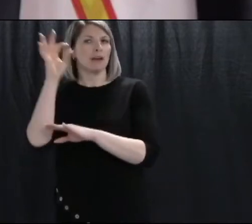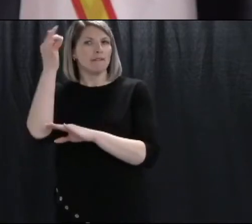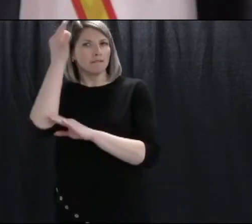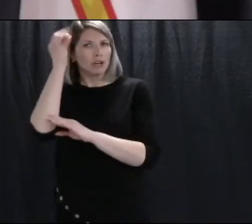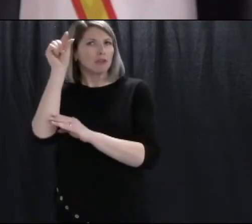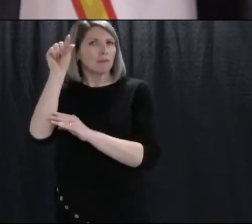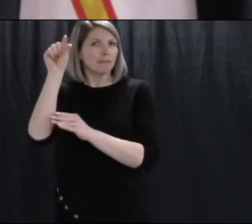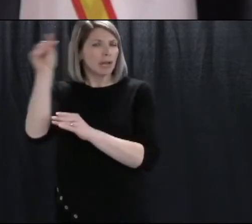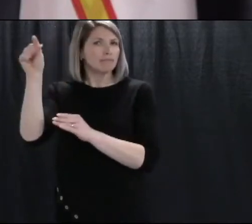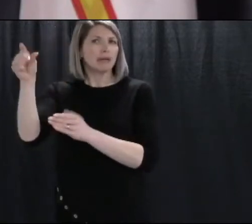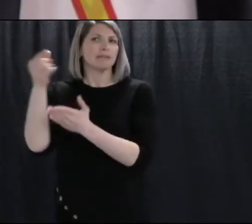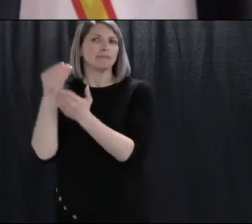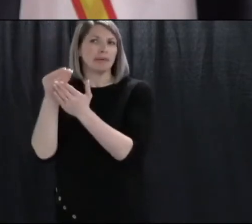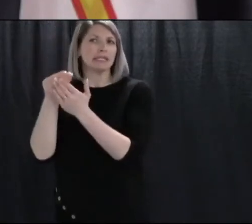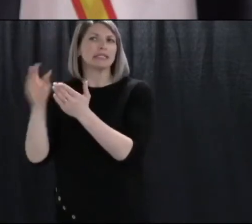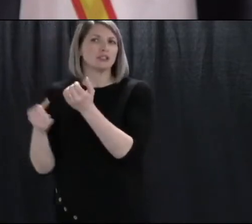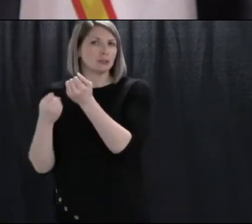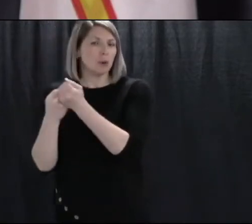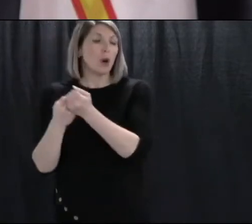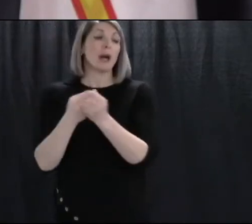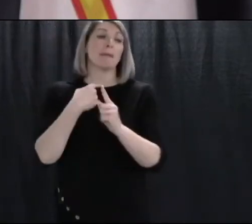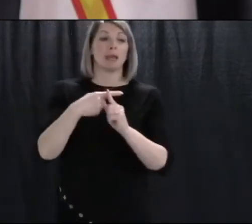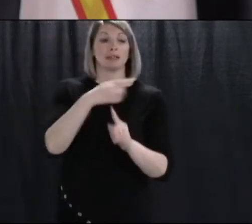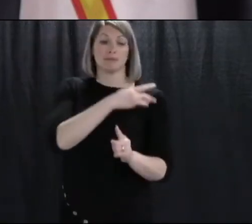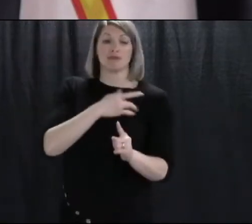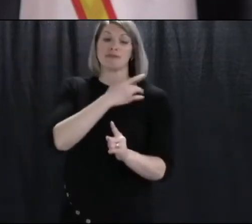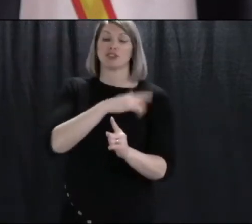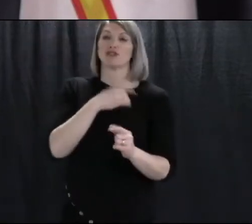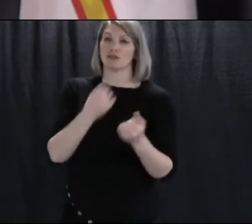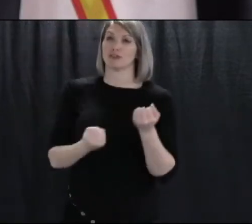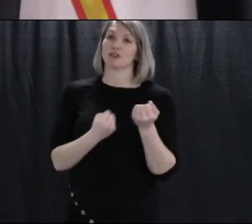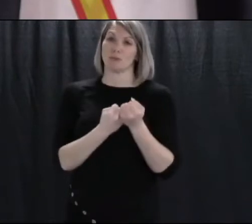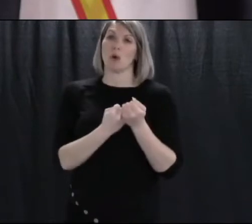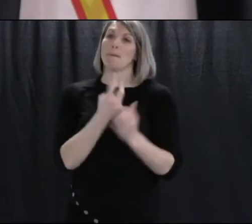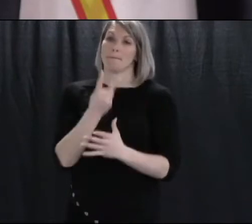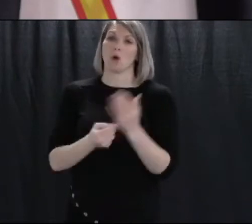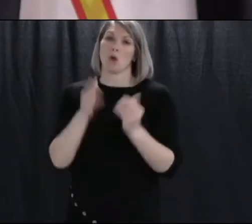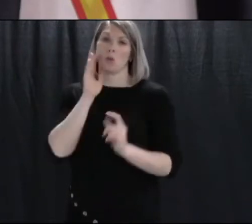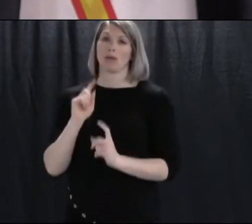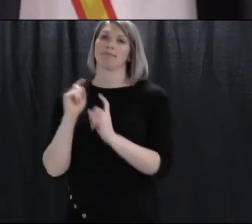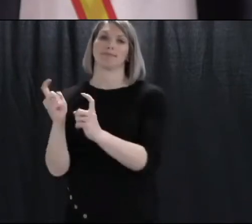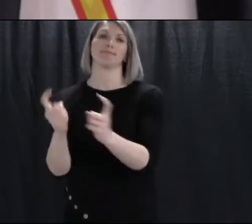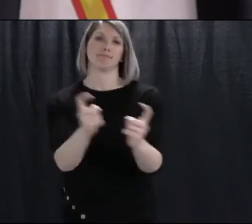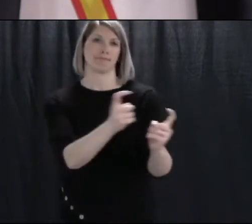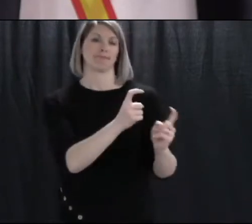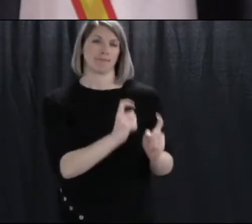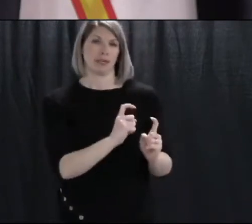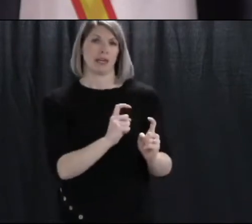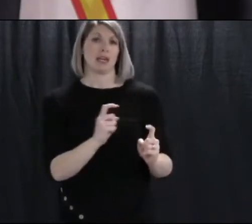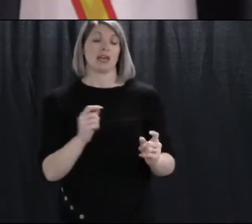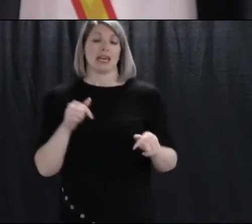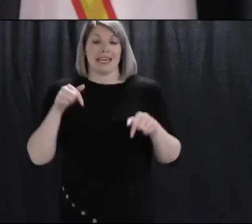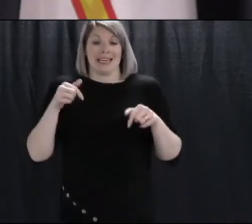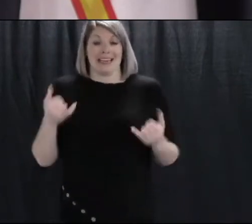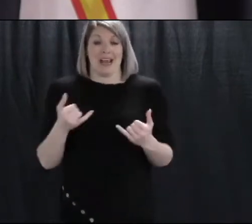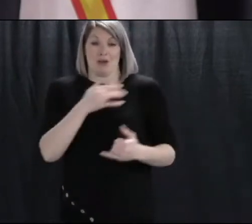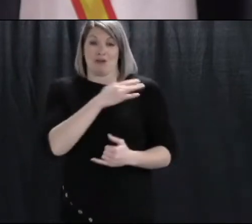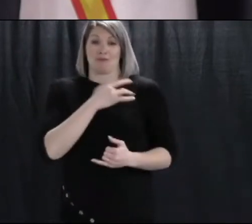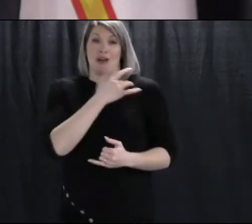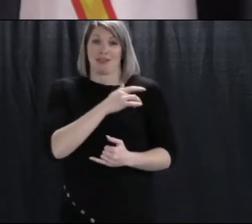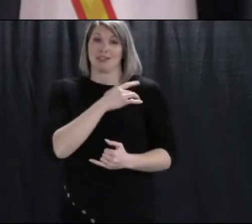we recognize, I think our society, our province recognizes, the world recognizes that these are indeed unusual